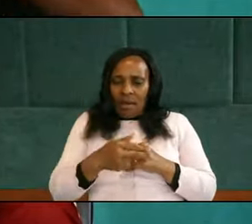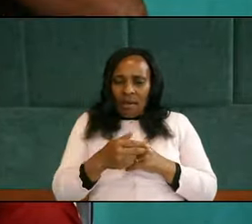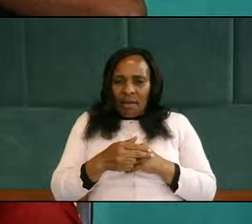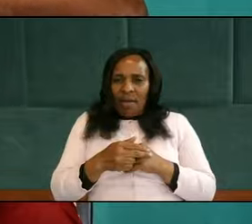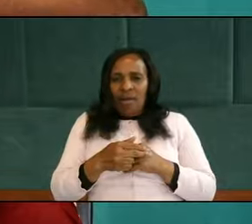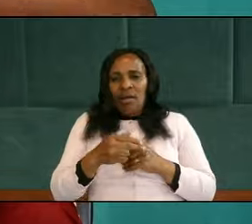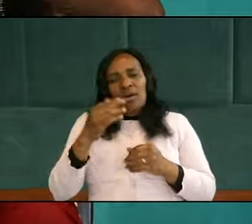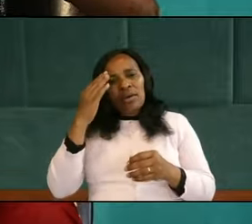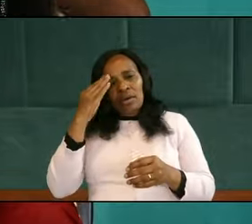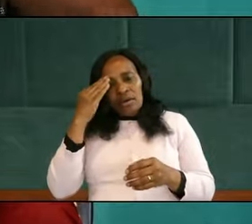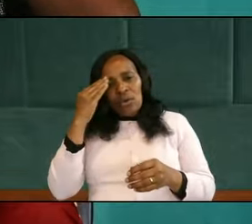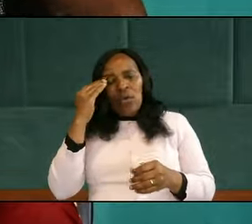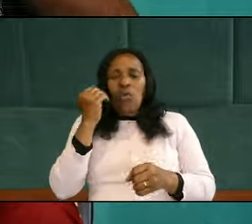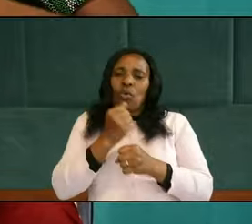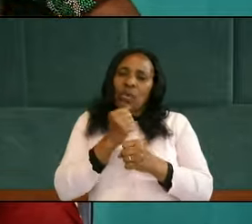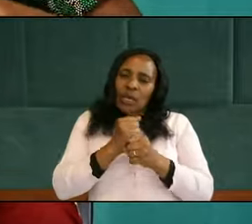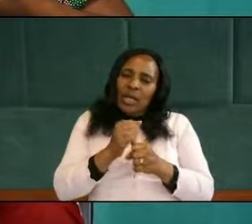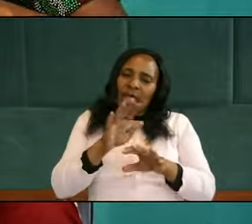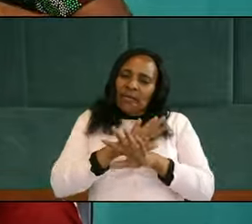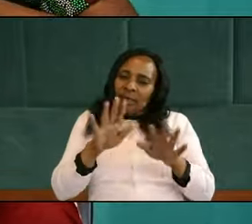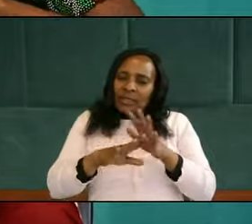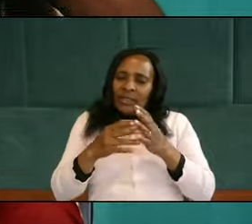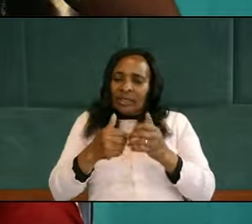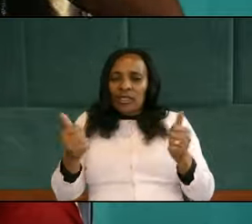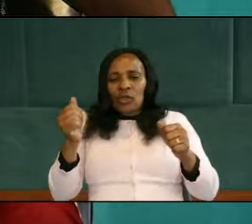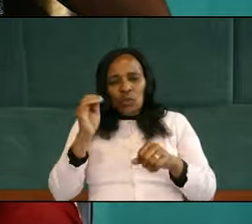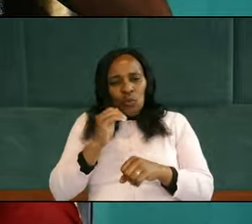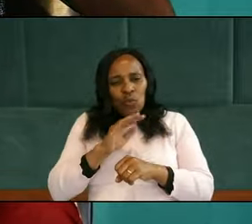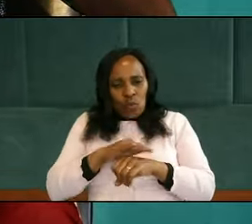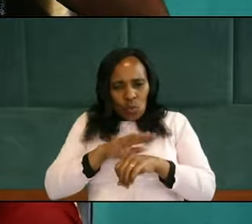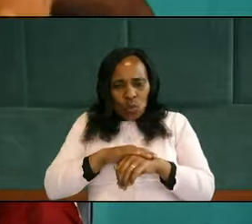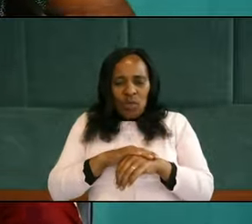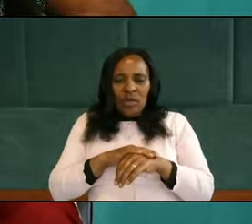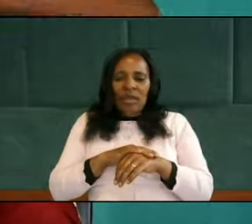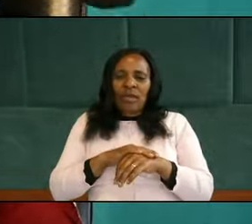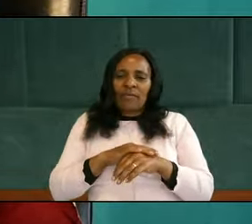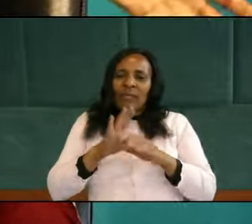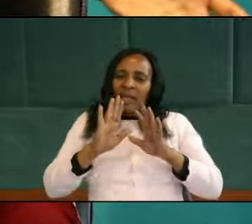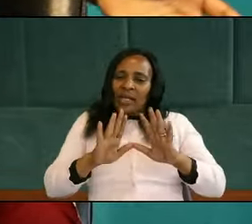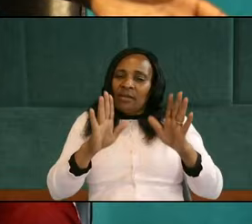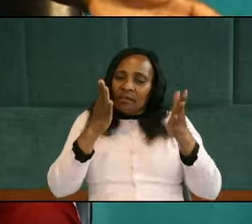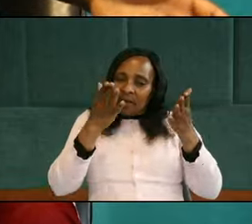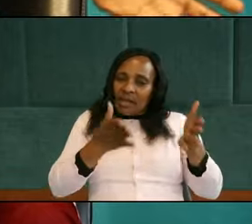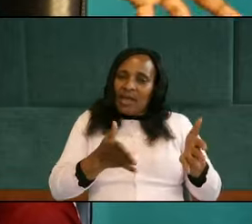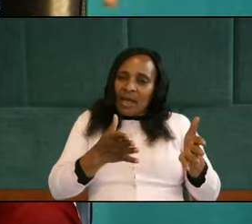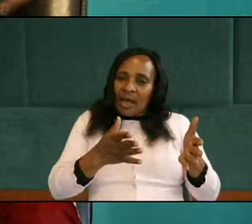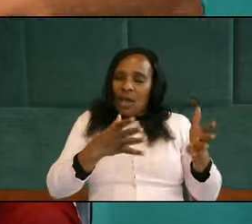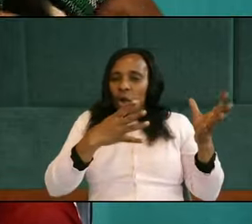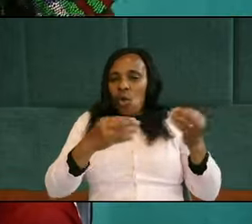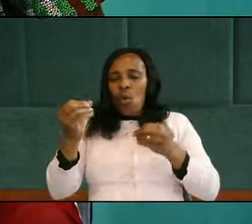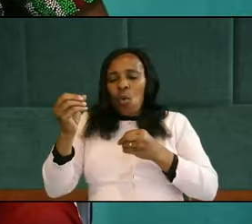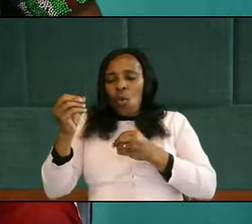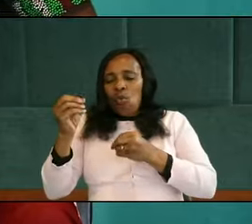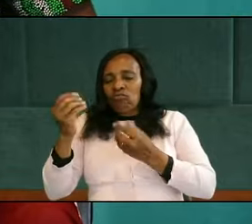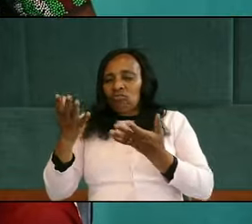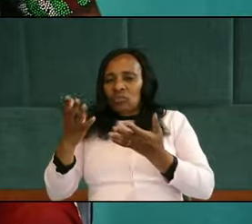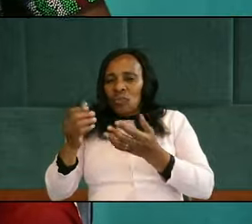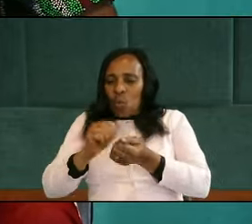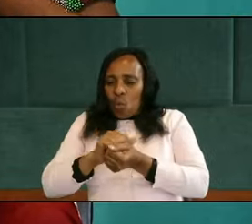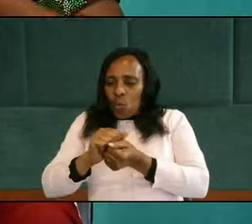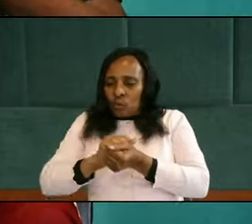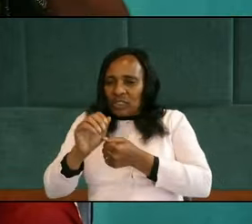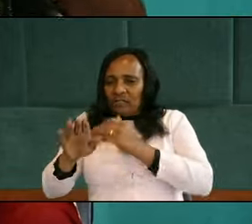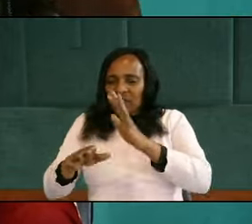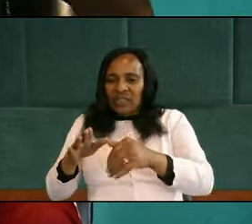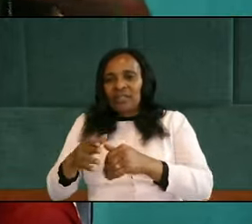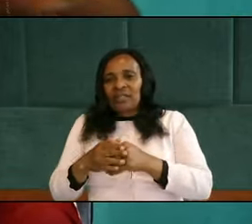guy, you've done so good, you're great, you're everything, do this. Just live here, go and wash your feet, that is. I mean, so